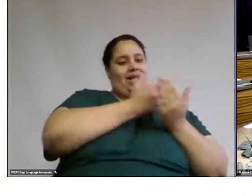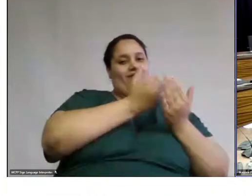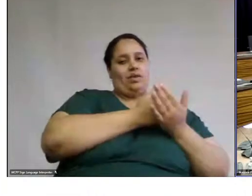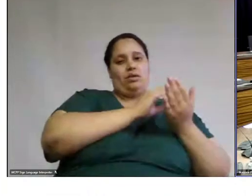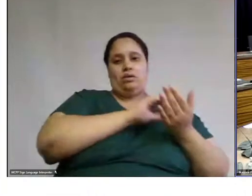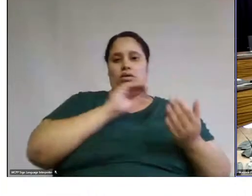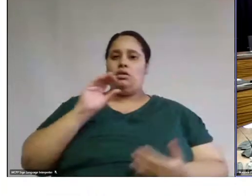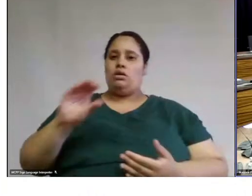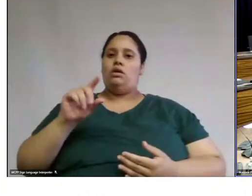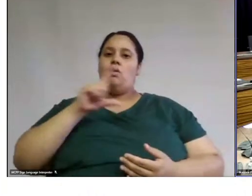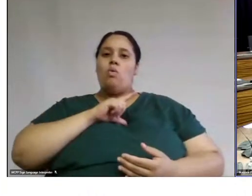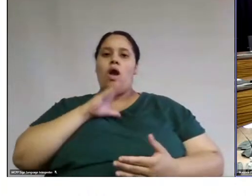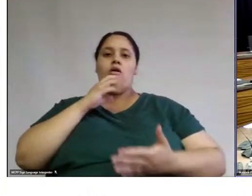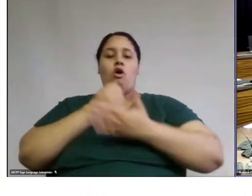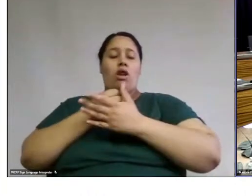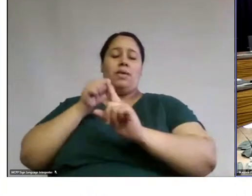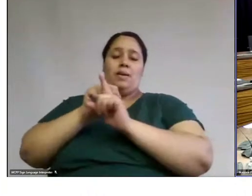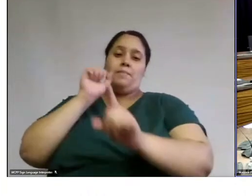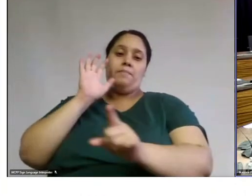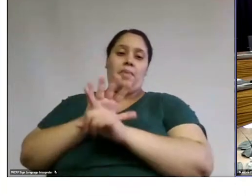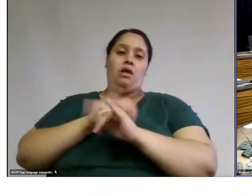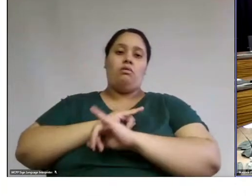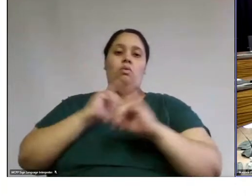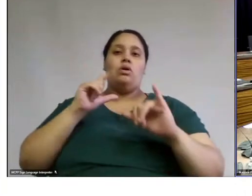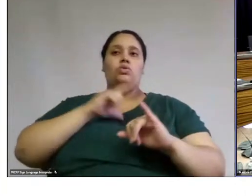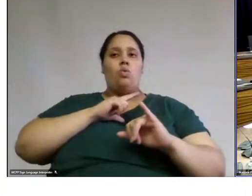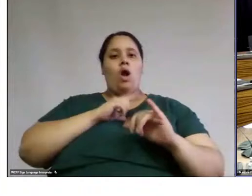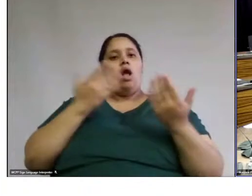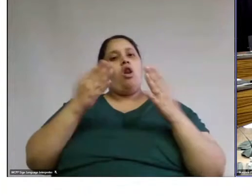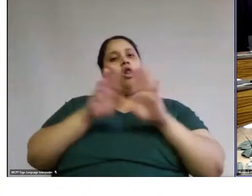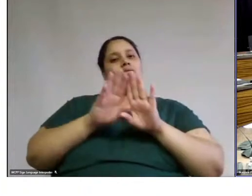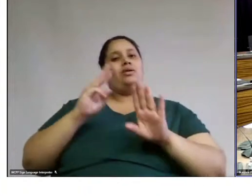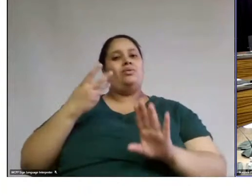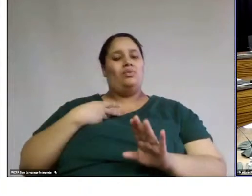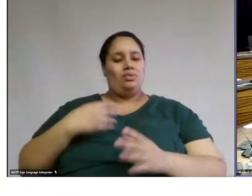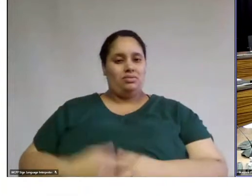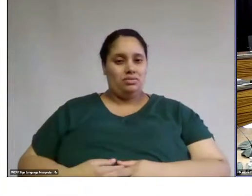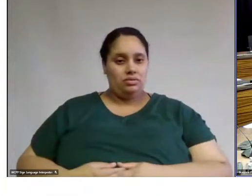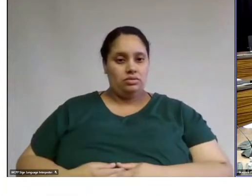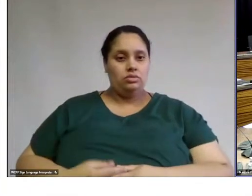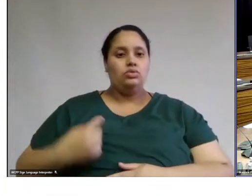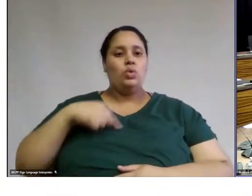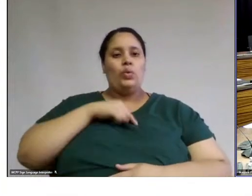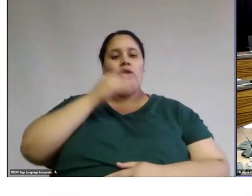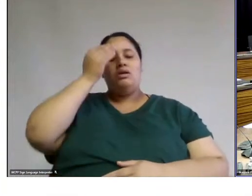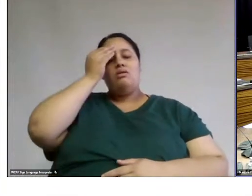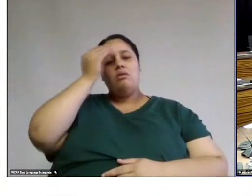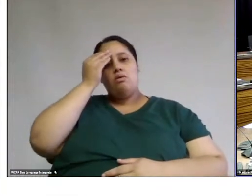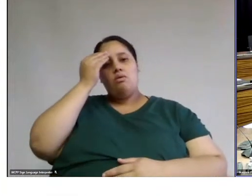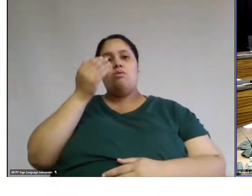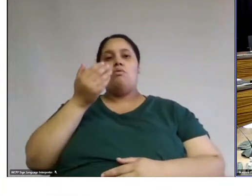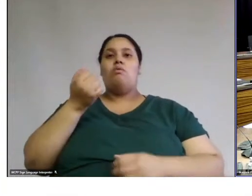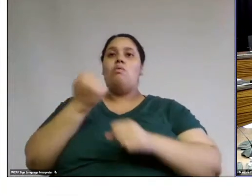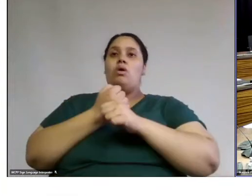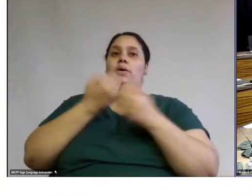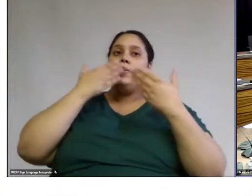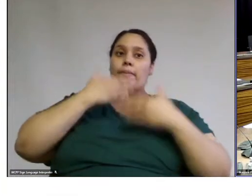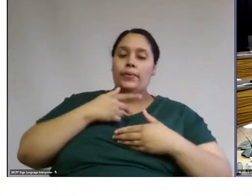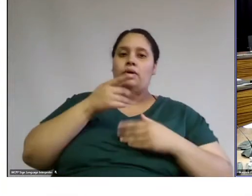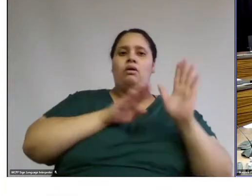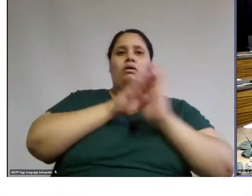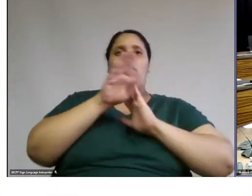economy was taken a knock because of lockdown. And I think we all know the unemployment that increased